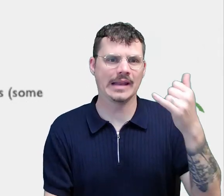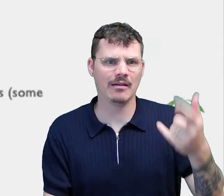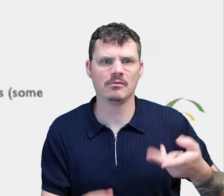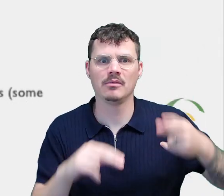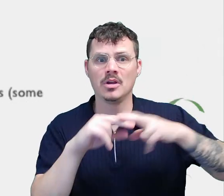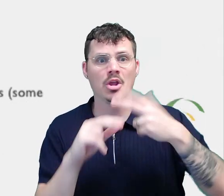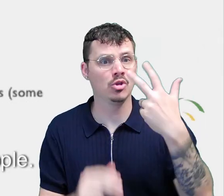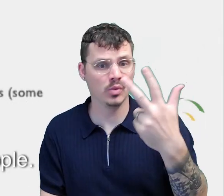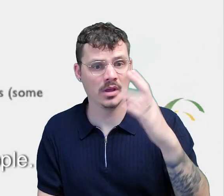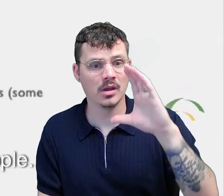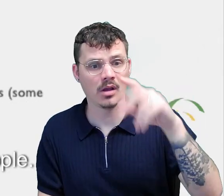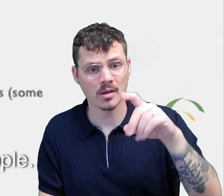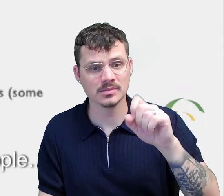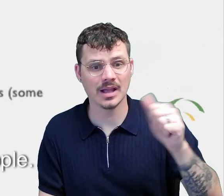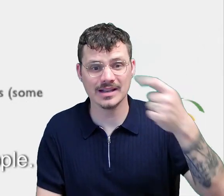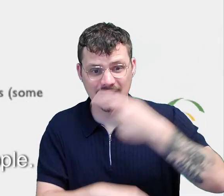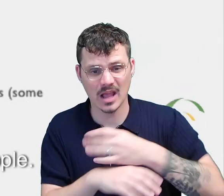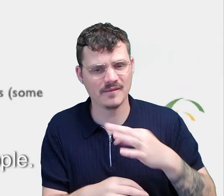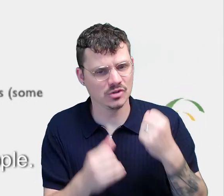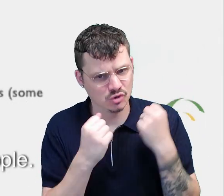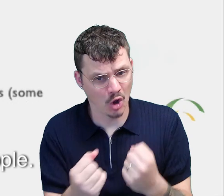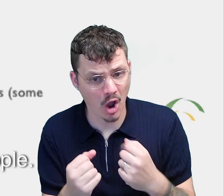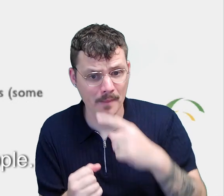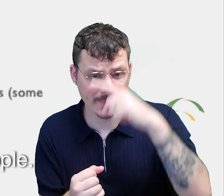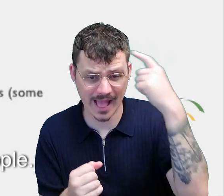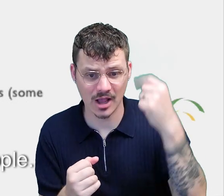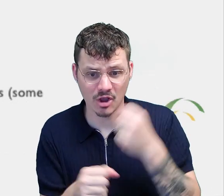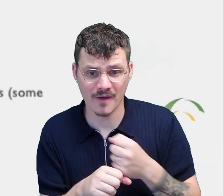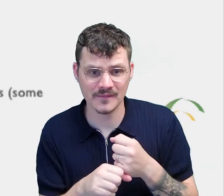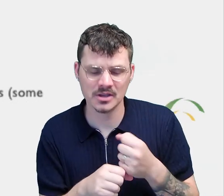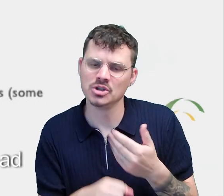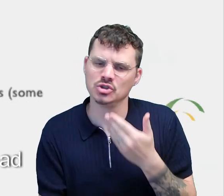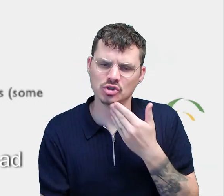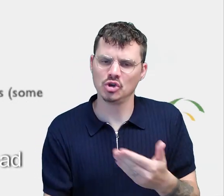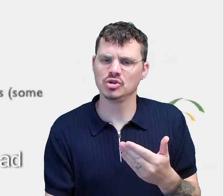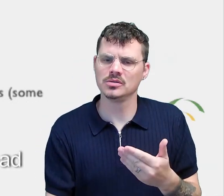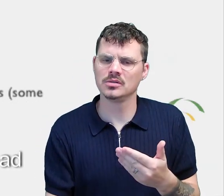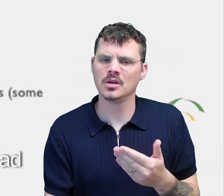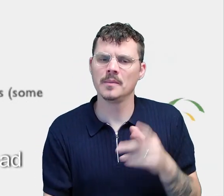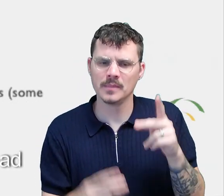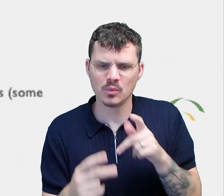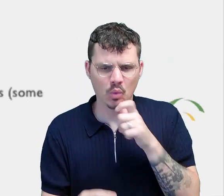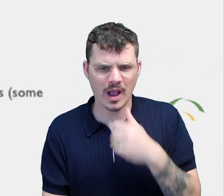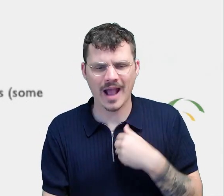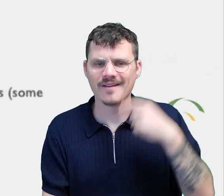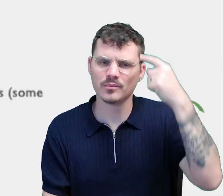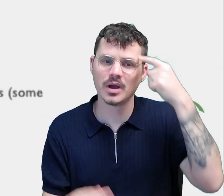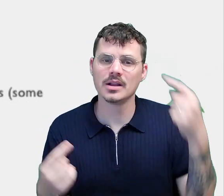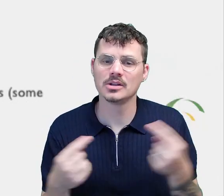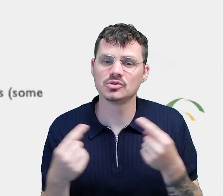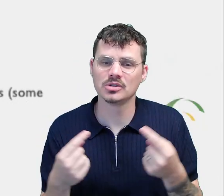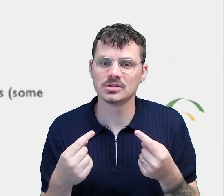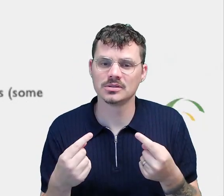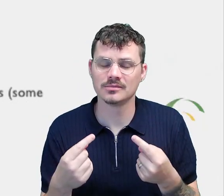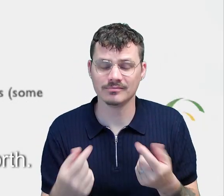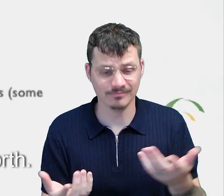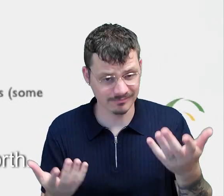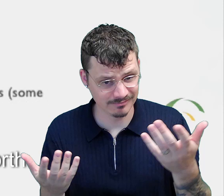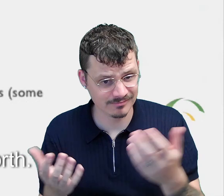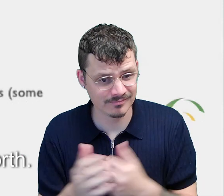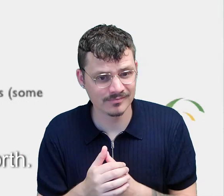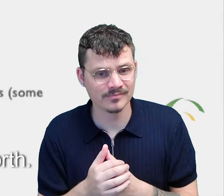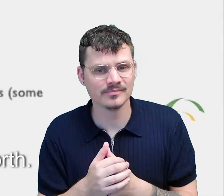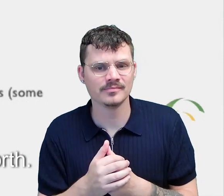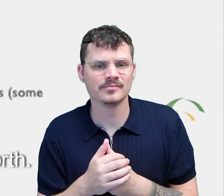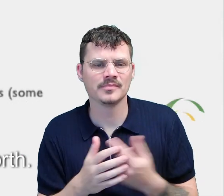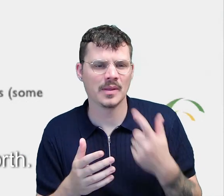cups a day of strong black coffee is good for people, particularly people who've had a head injury. Go figure. The